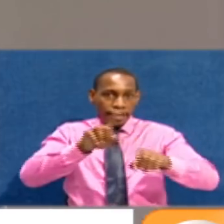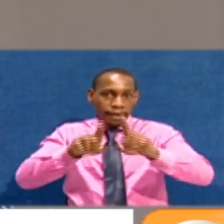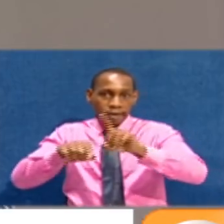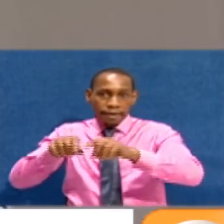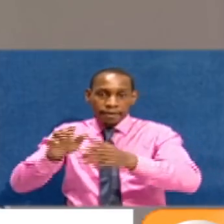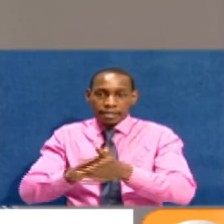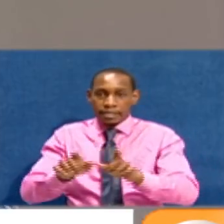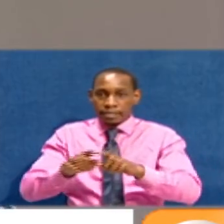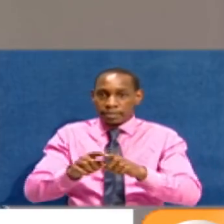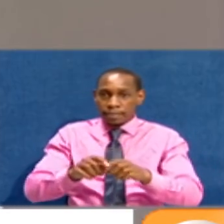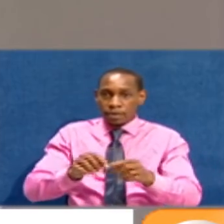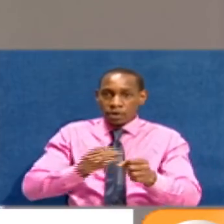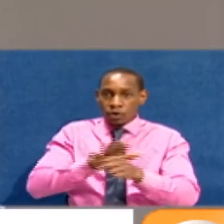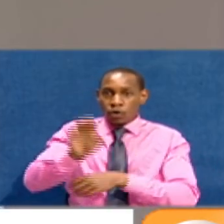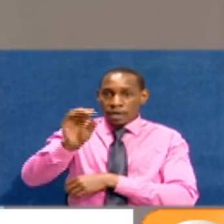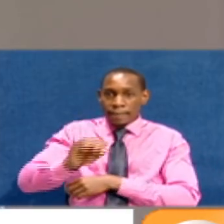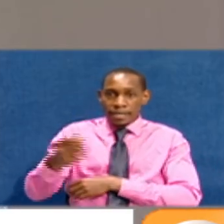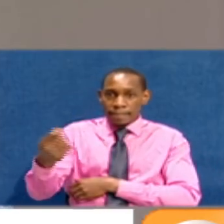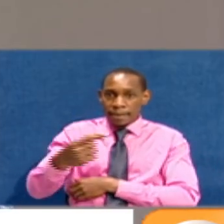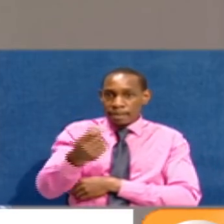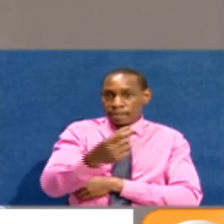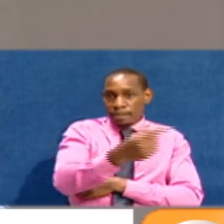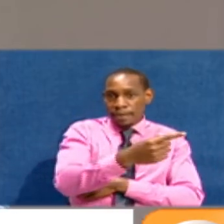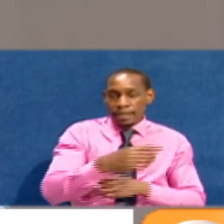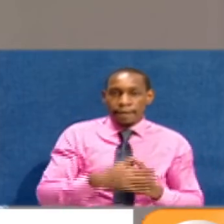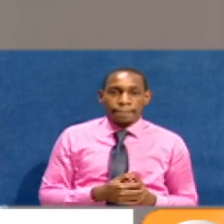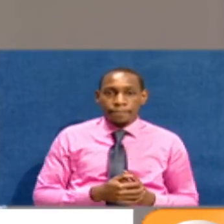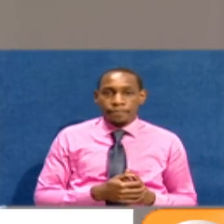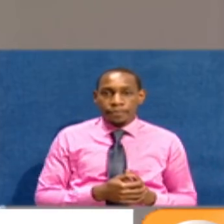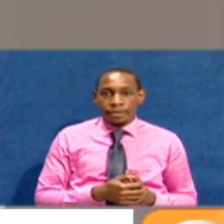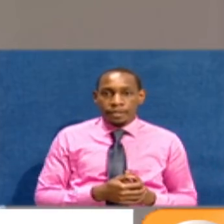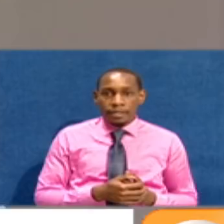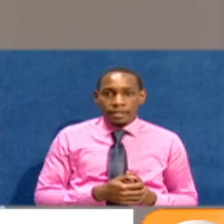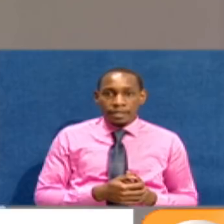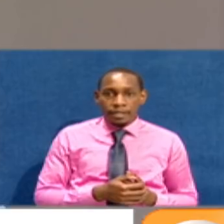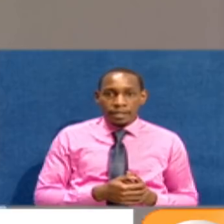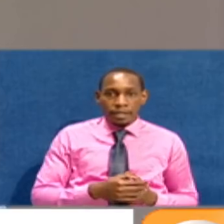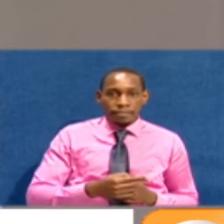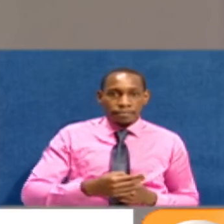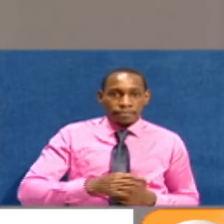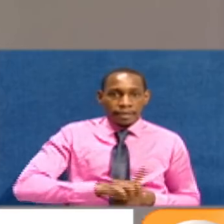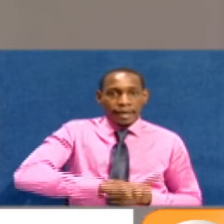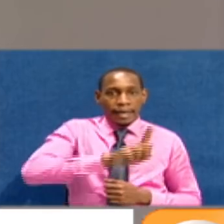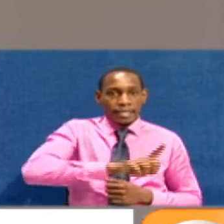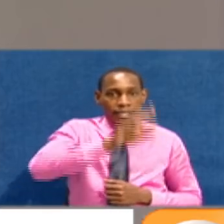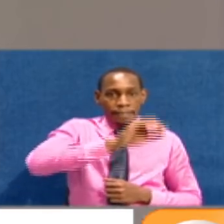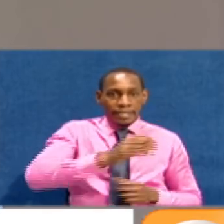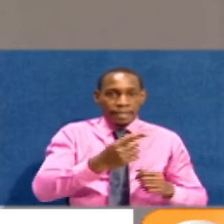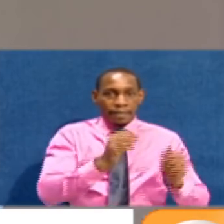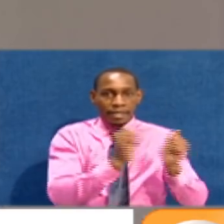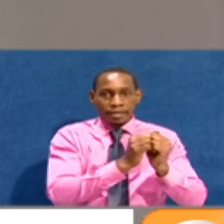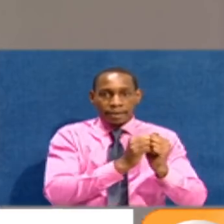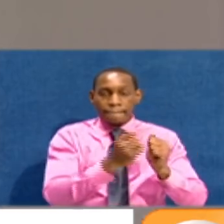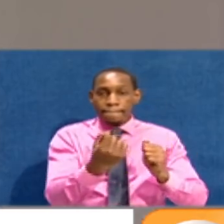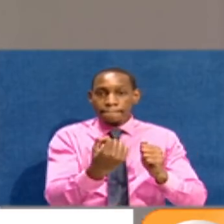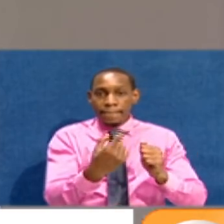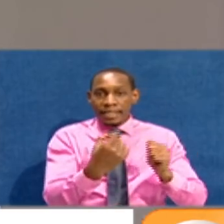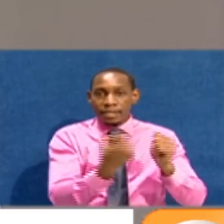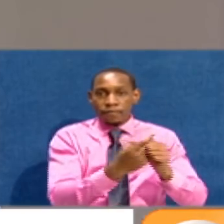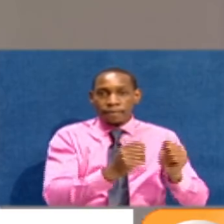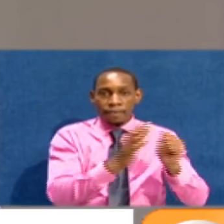at the positivity rate month on month in terms of percentage, we had the highest we had was around October, it was 10.6, no,